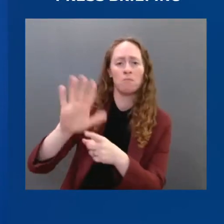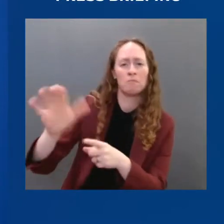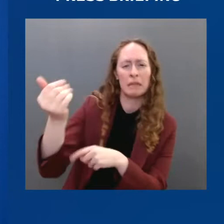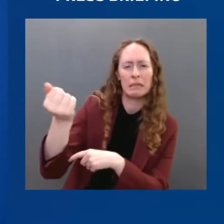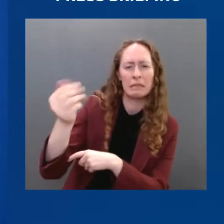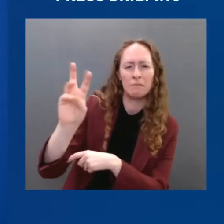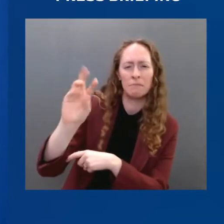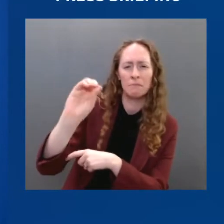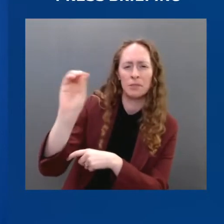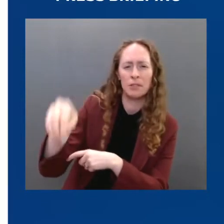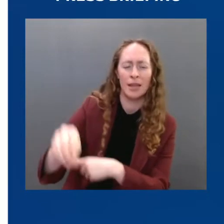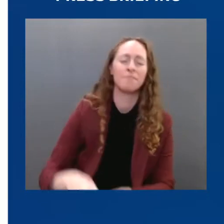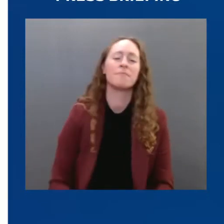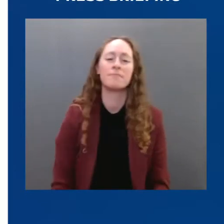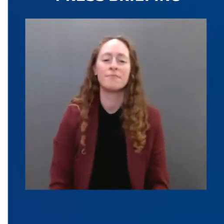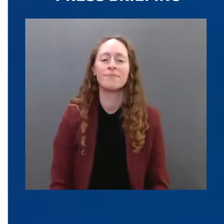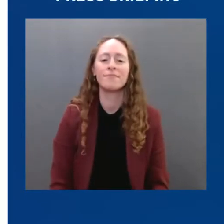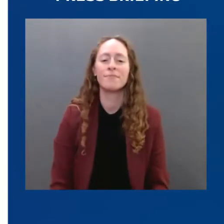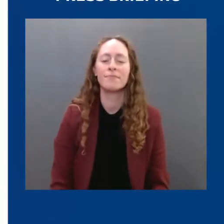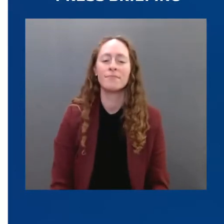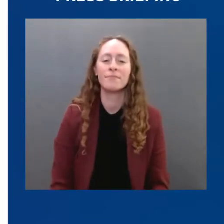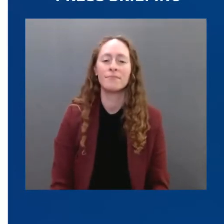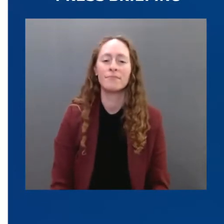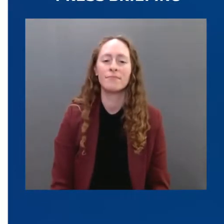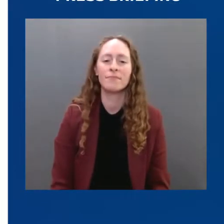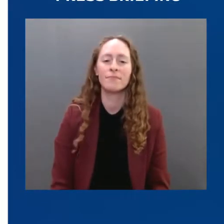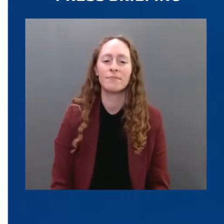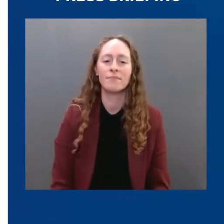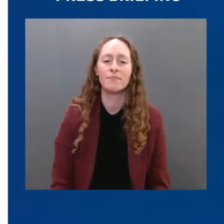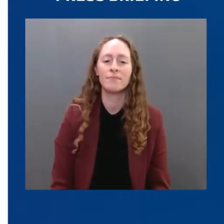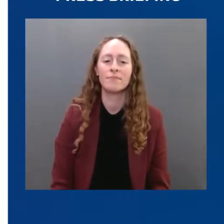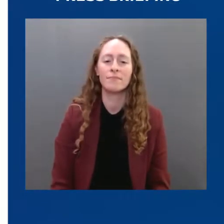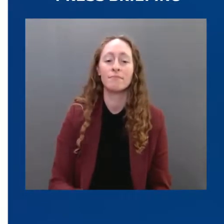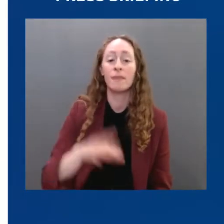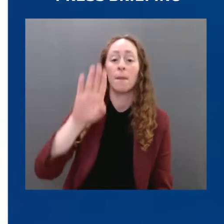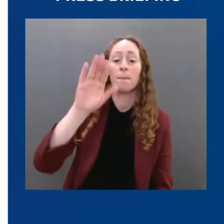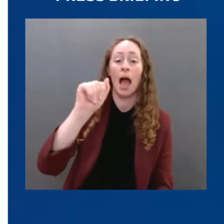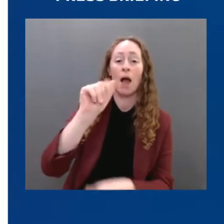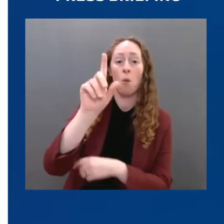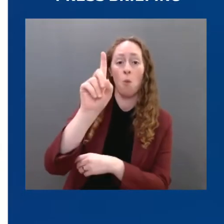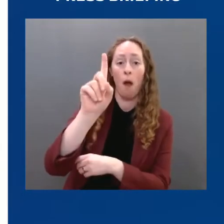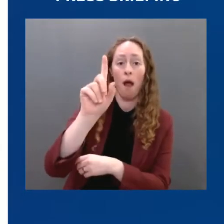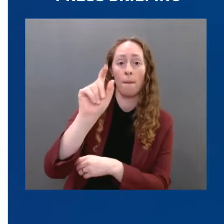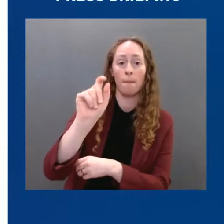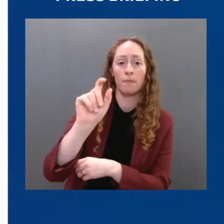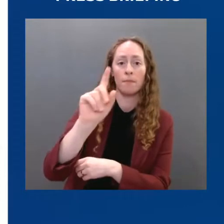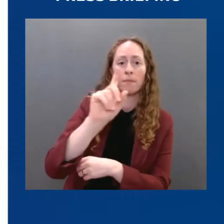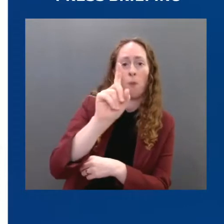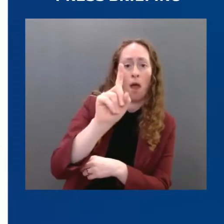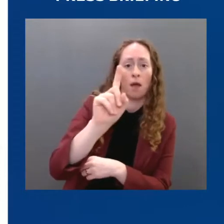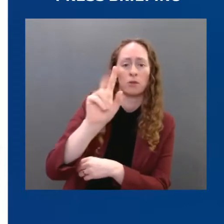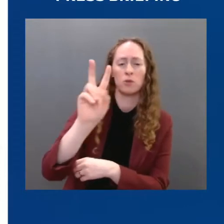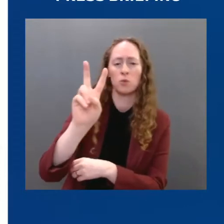be most of the remainder of circulating virus at about 17%. These